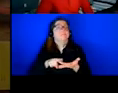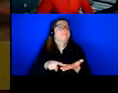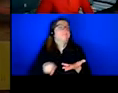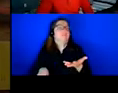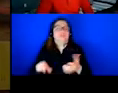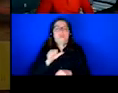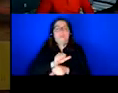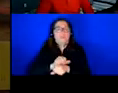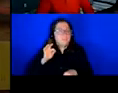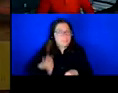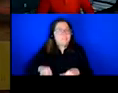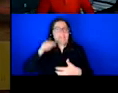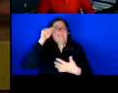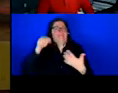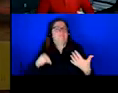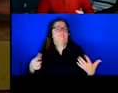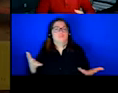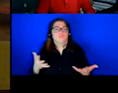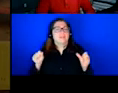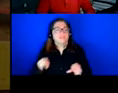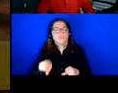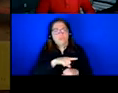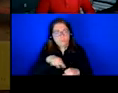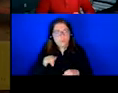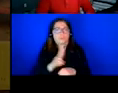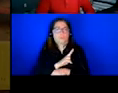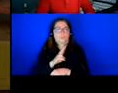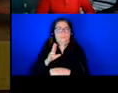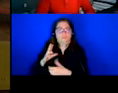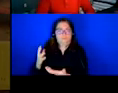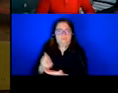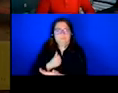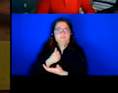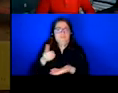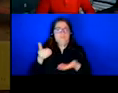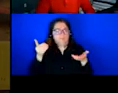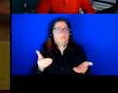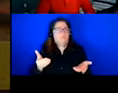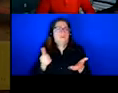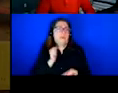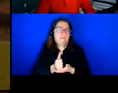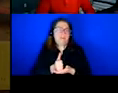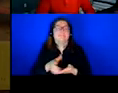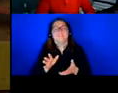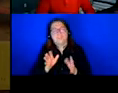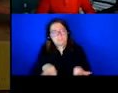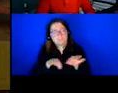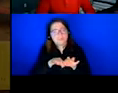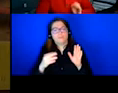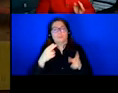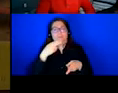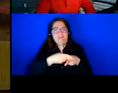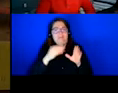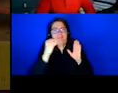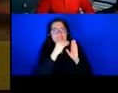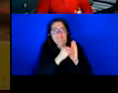can you leverage to achieve or progress to your goals as well. And it's good to name them specifically, and name specific people, you know, say